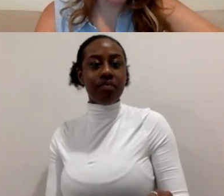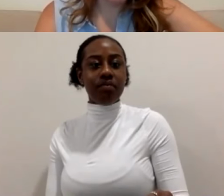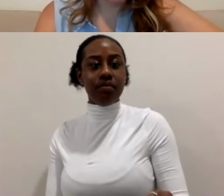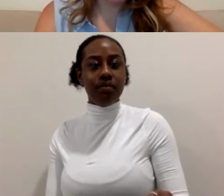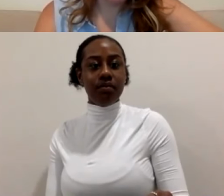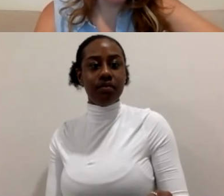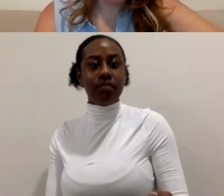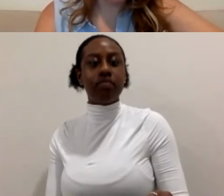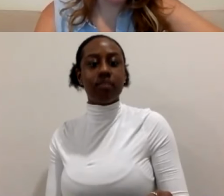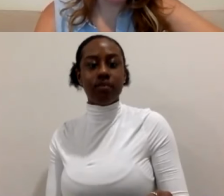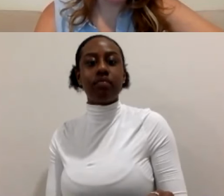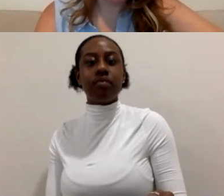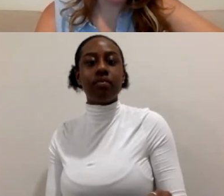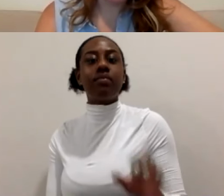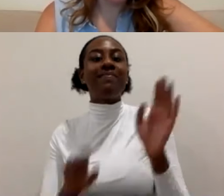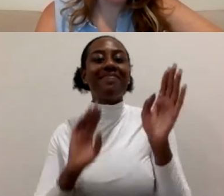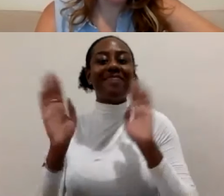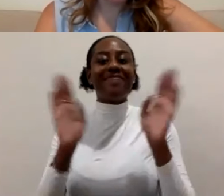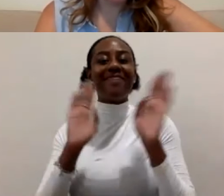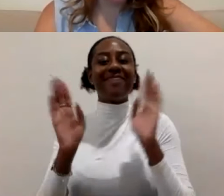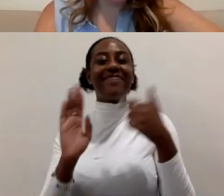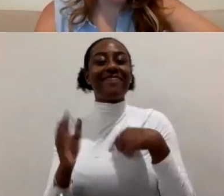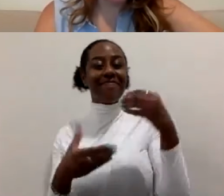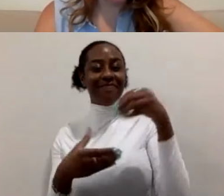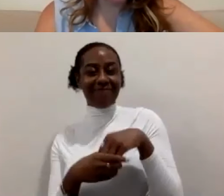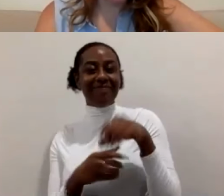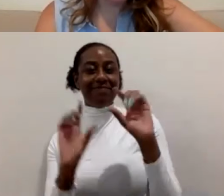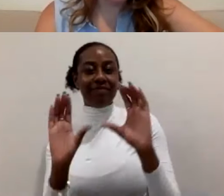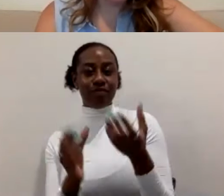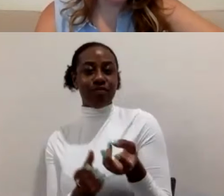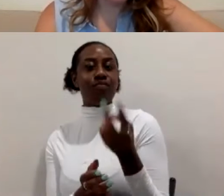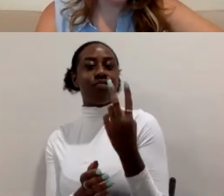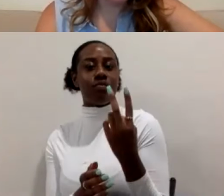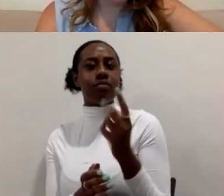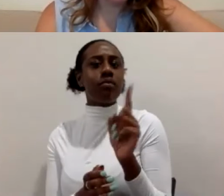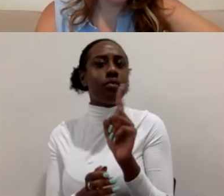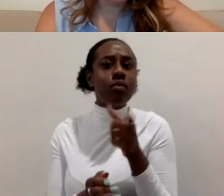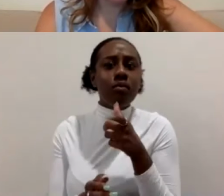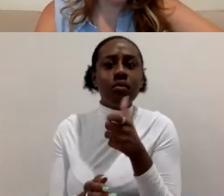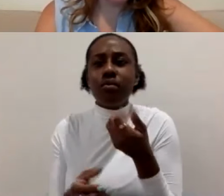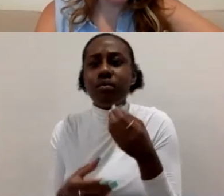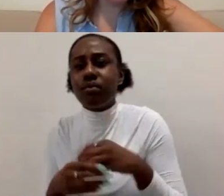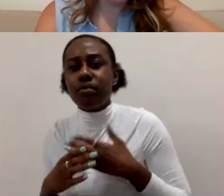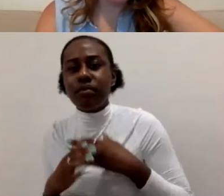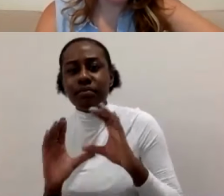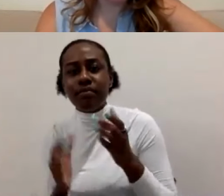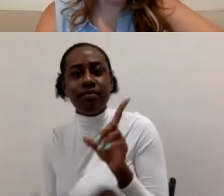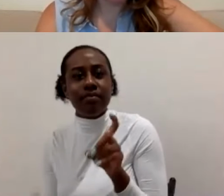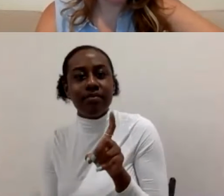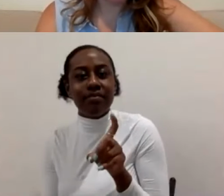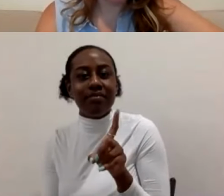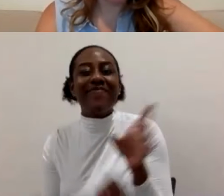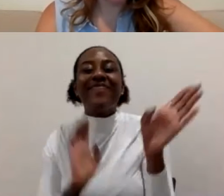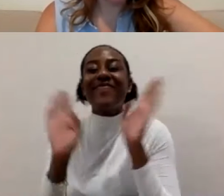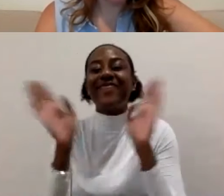Hello. I was in group two. Where are my other group twoers at? Hey, yes.